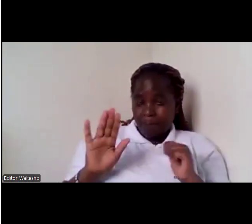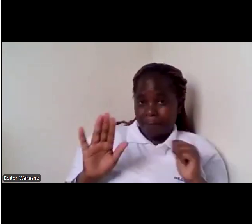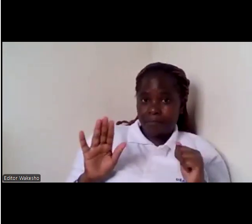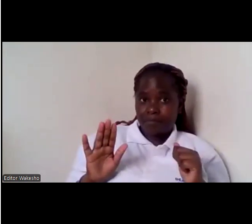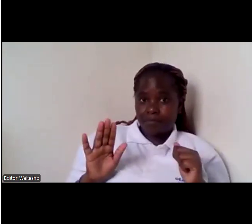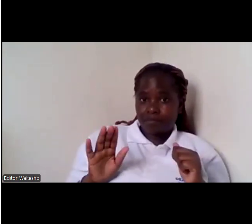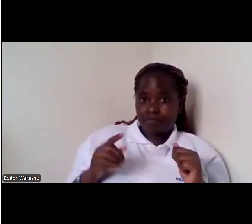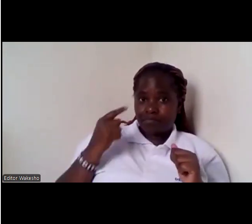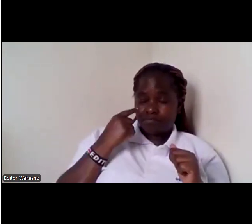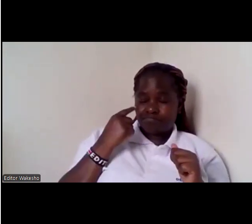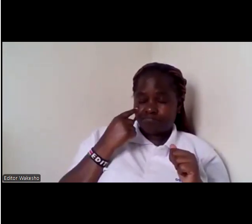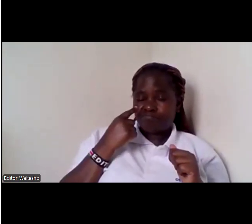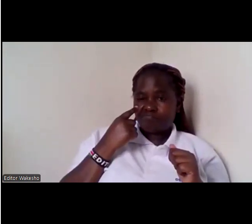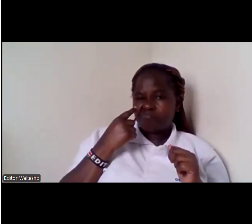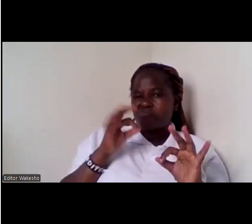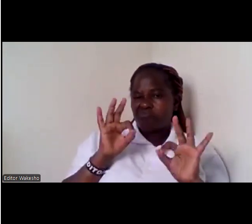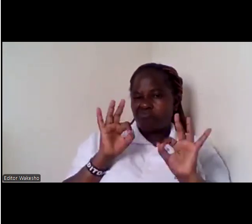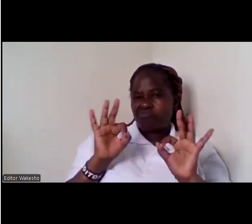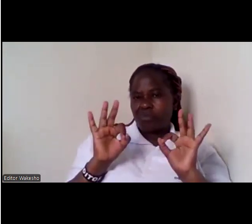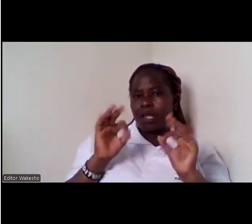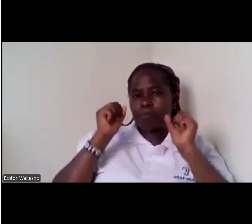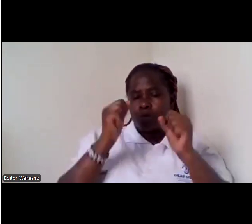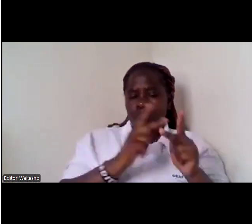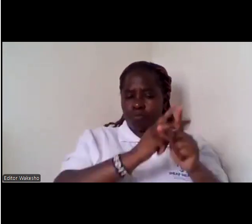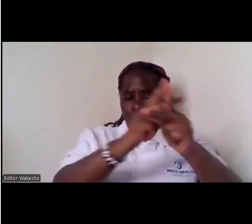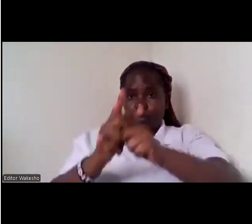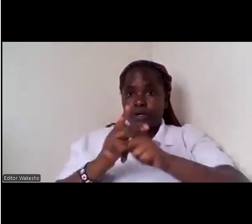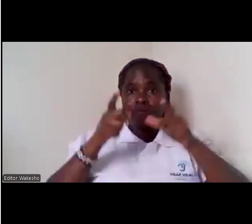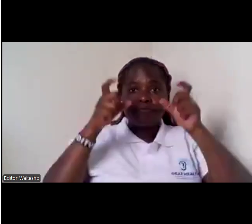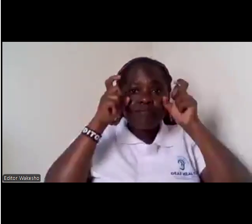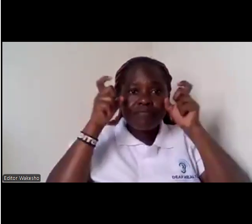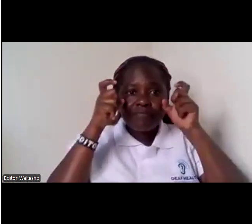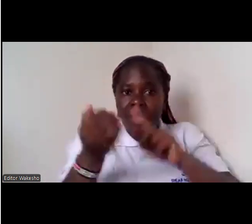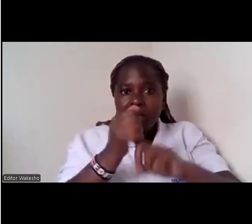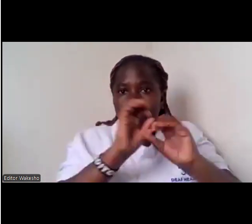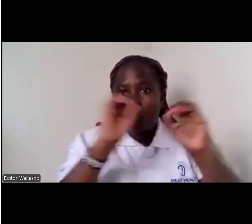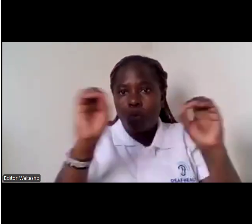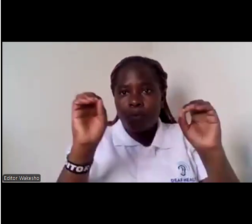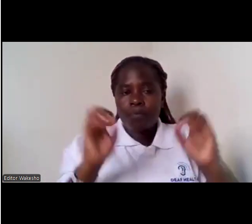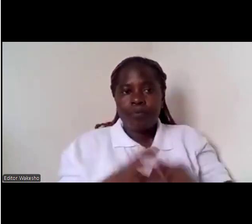you've seen, it was quite effective for preventing HIV.